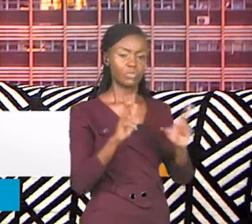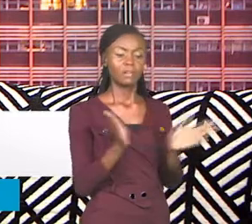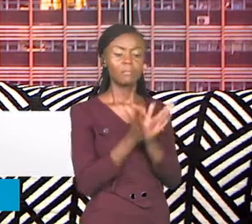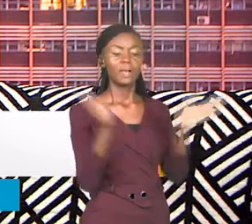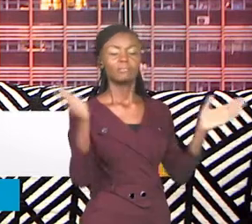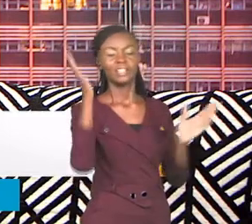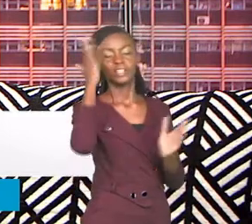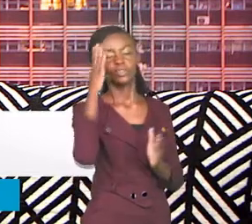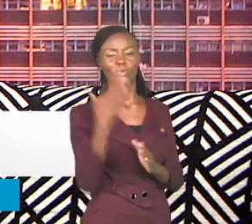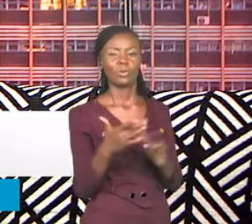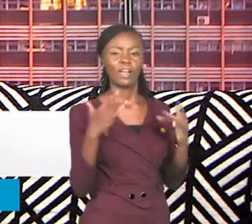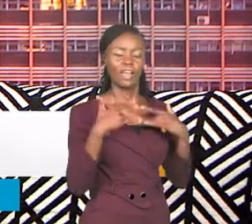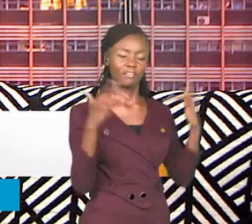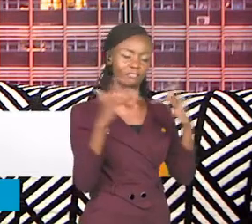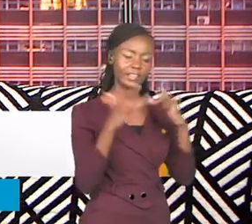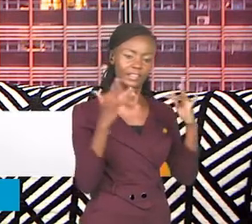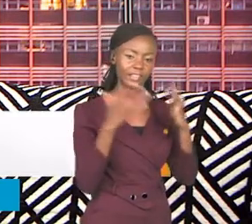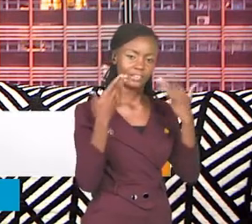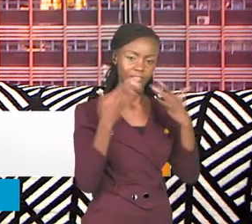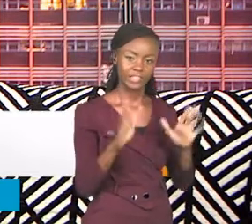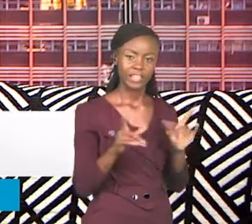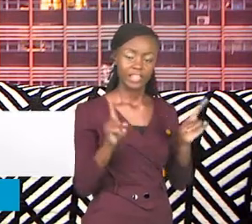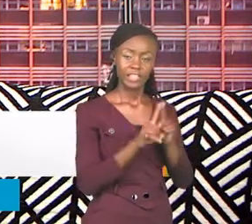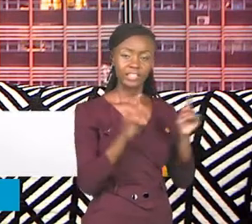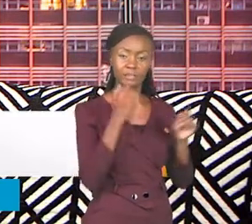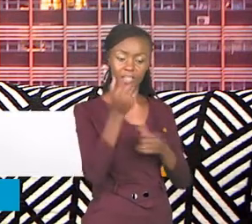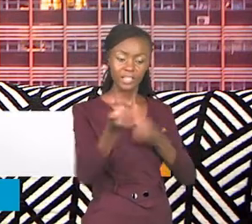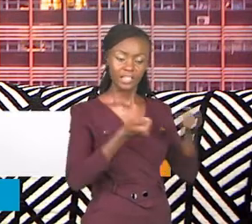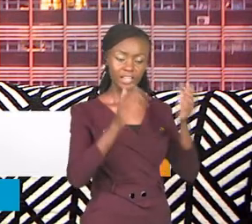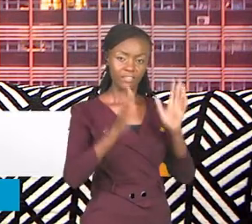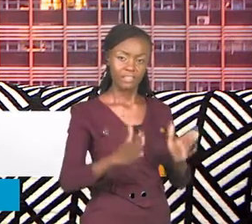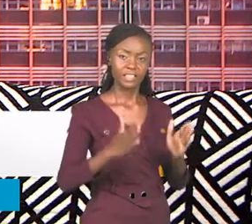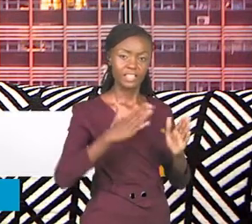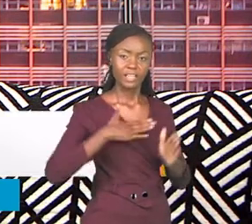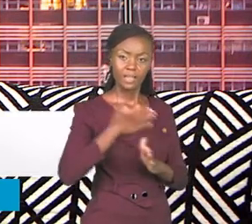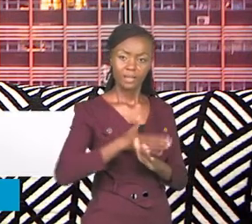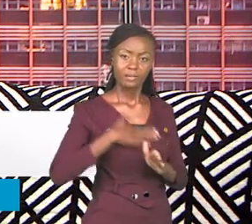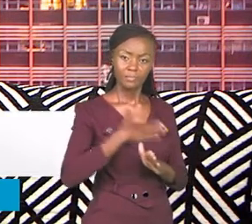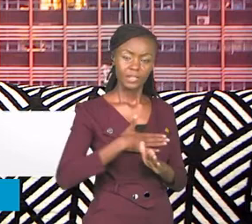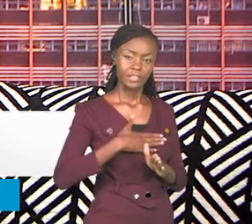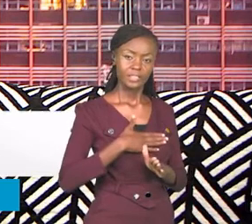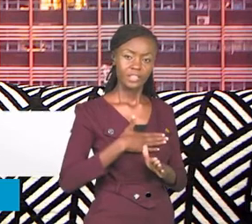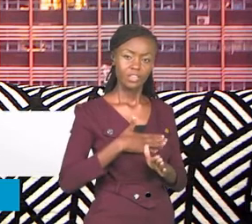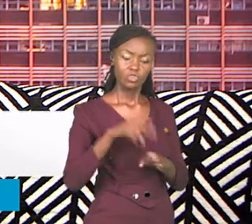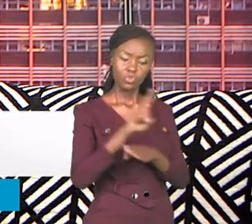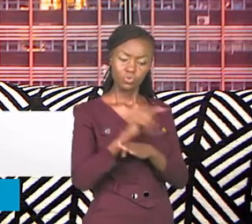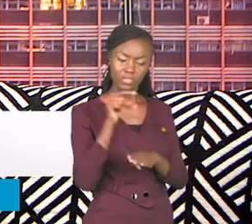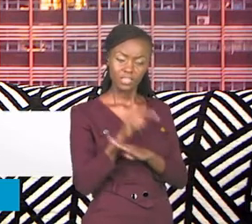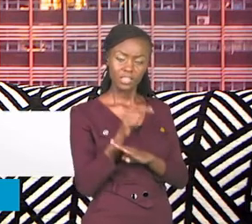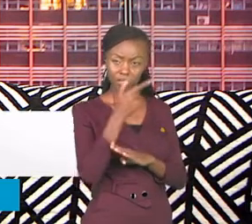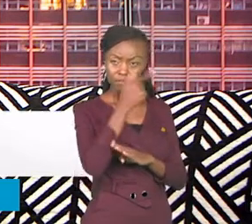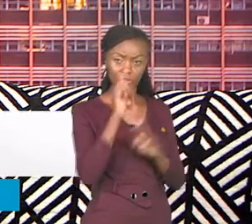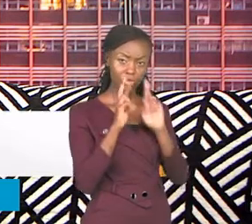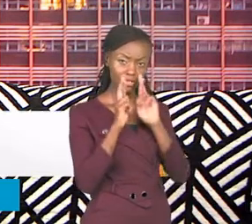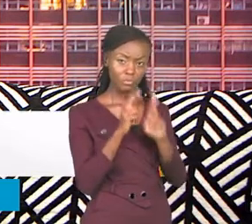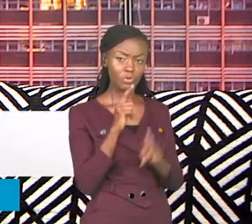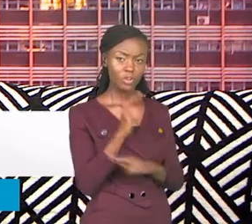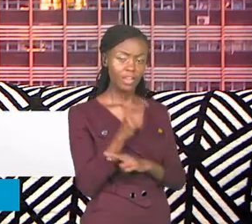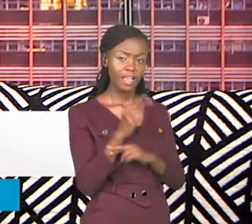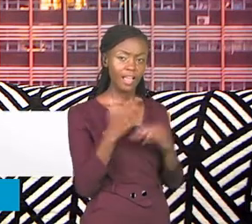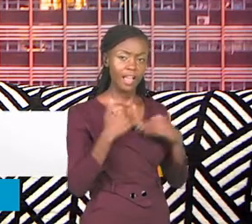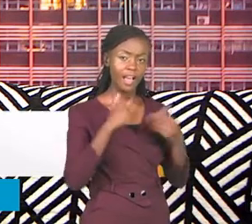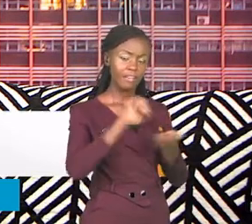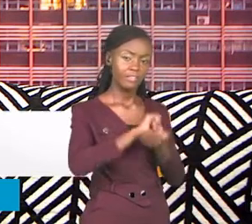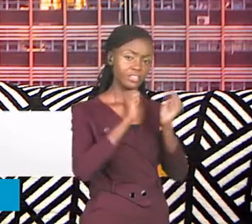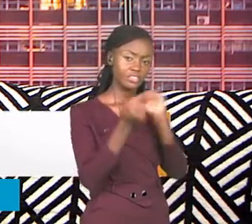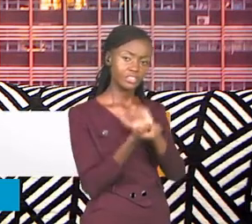our website and all that. We're even telling the motorists, please download this because, again, this report is, I think there's now conversion